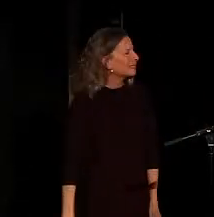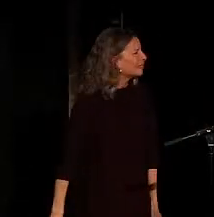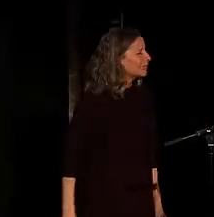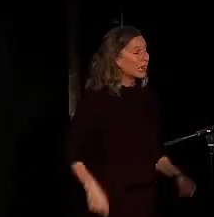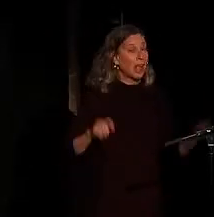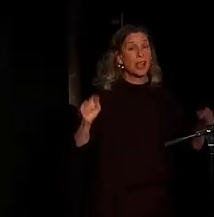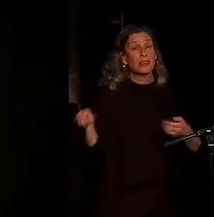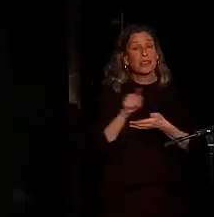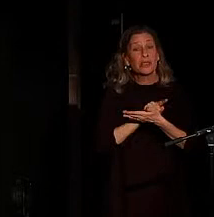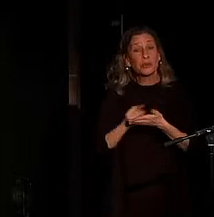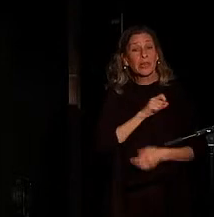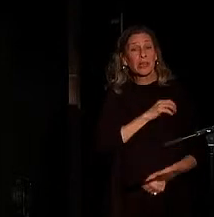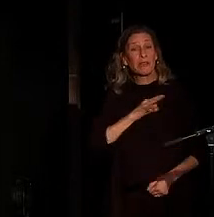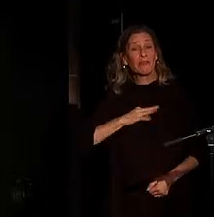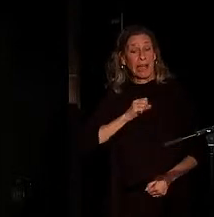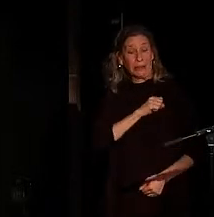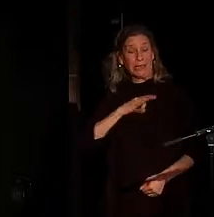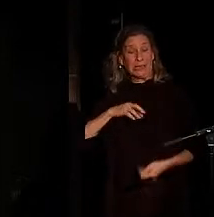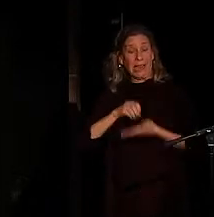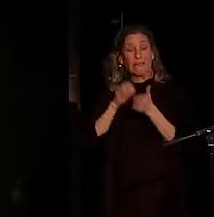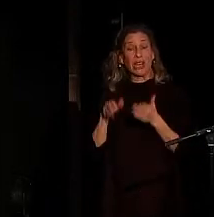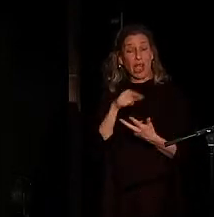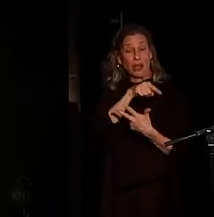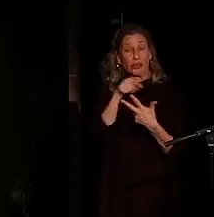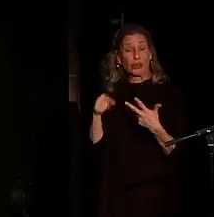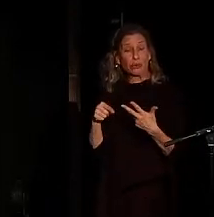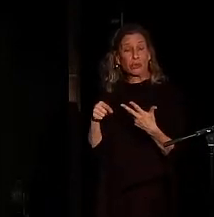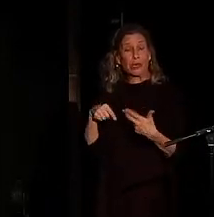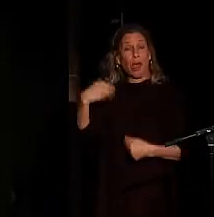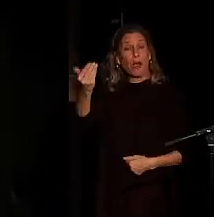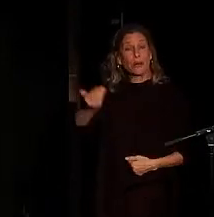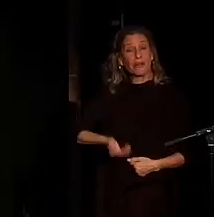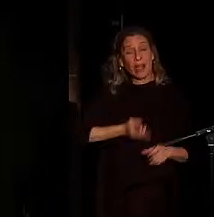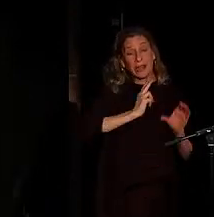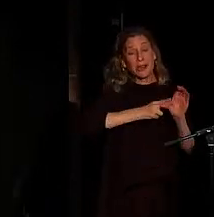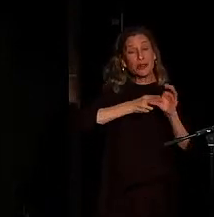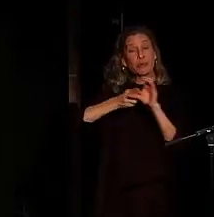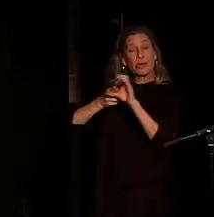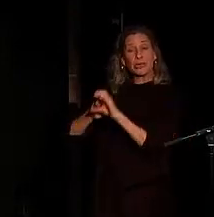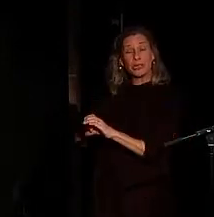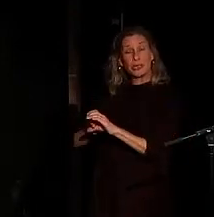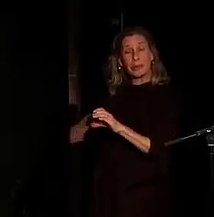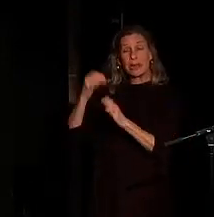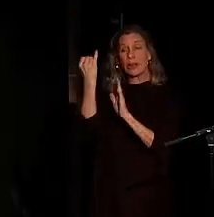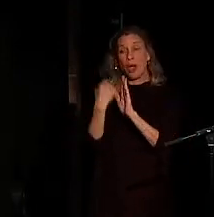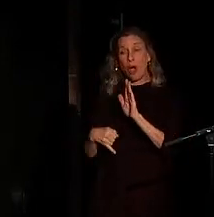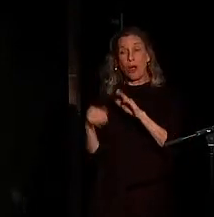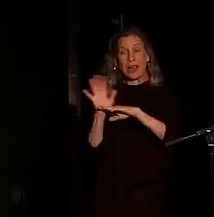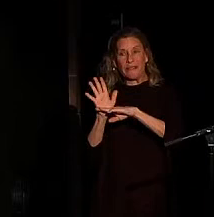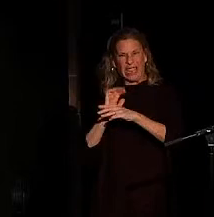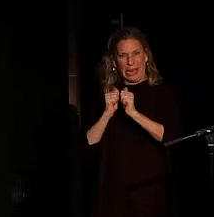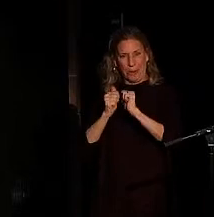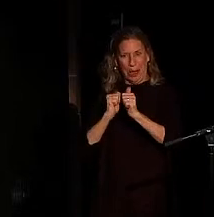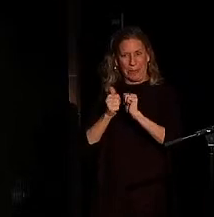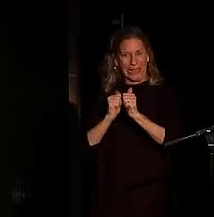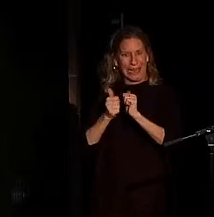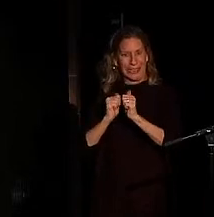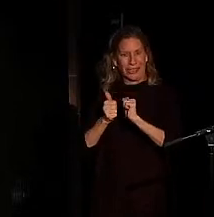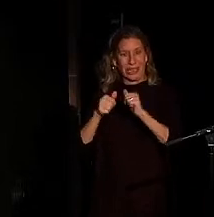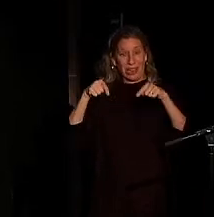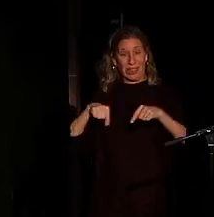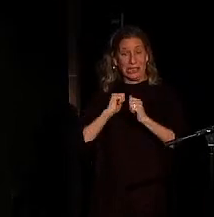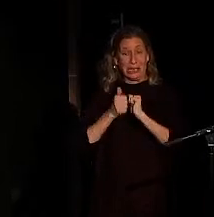this week, faculty, staff, and students are actually invited to participate in an artwork and video competition. And this